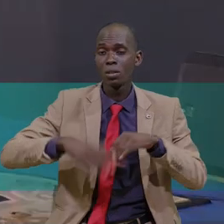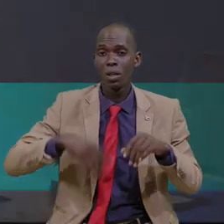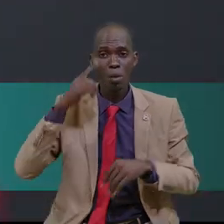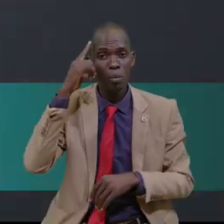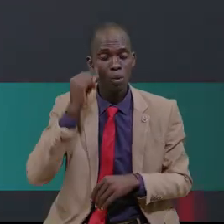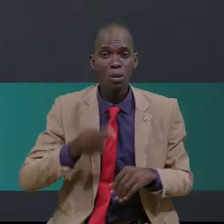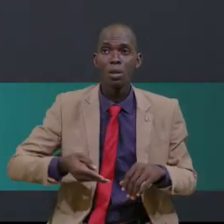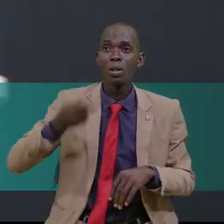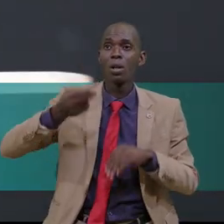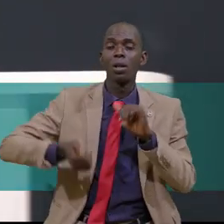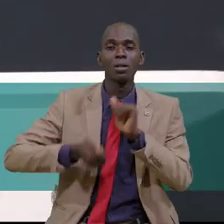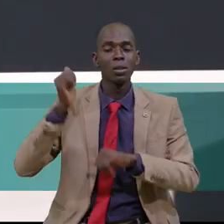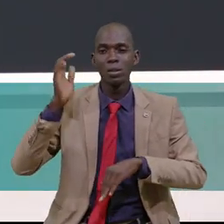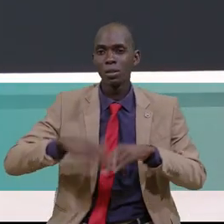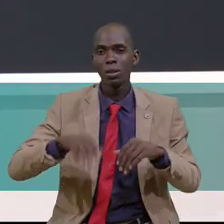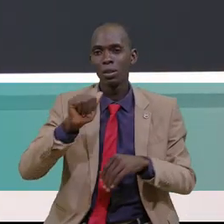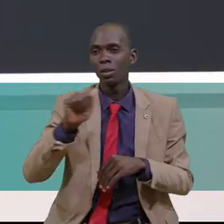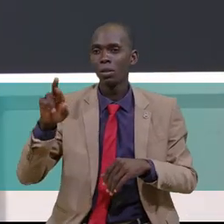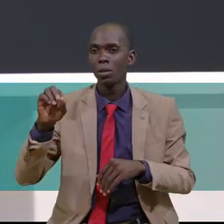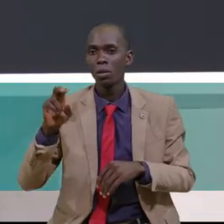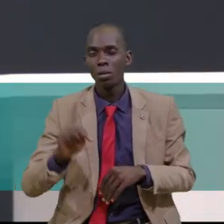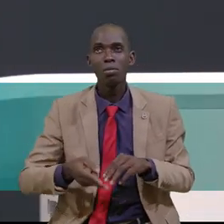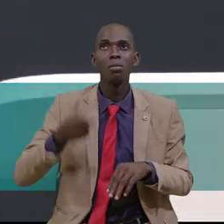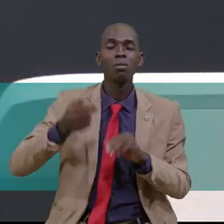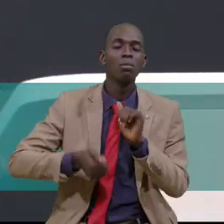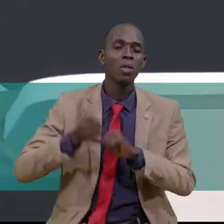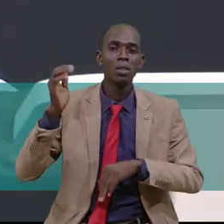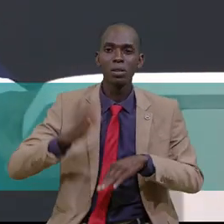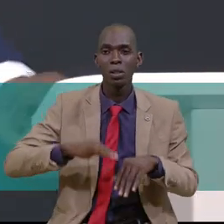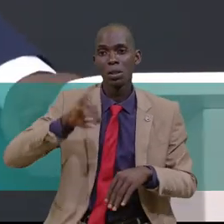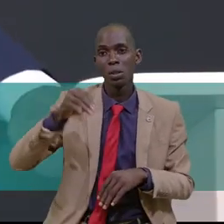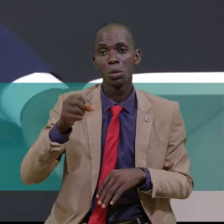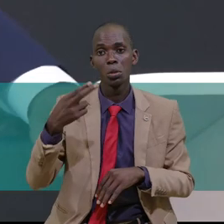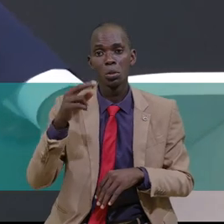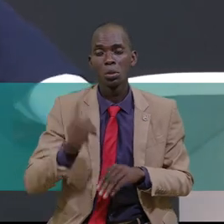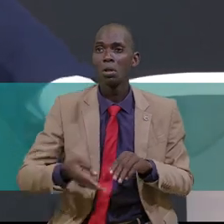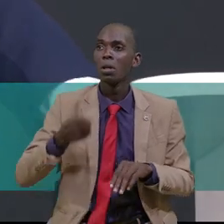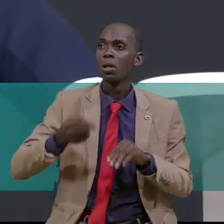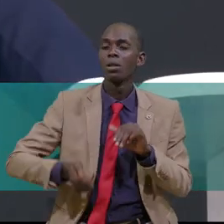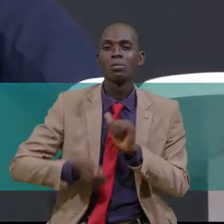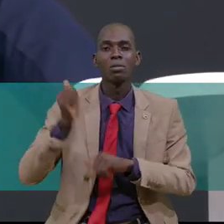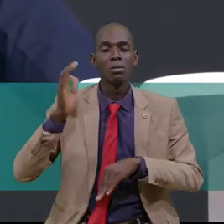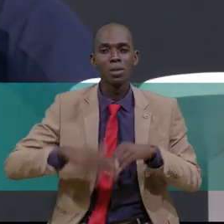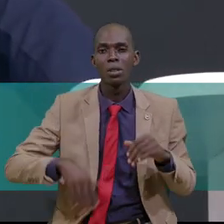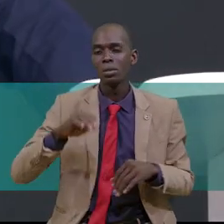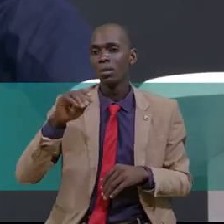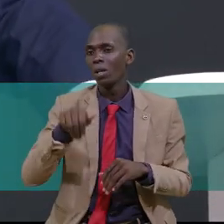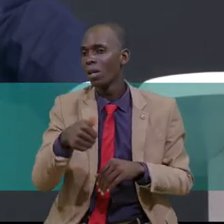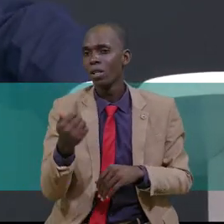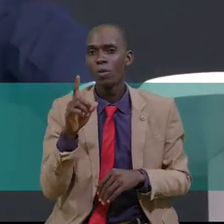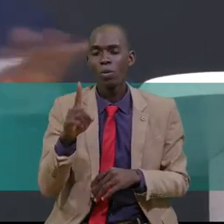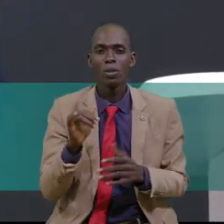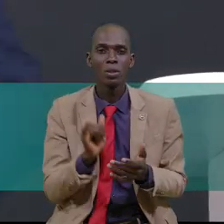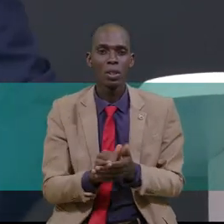than Joshua, higher than the angels, higher than anyone that had ever lived